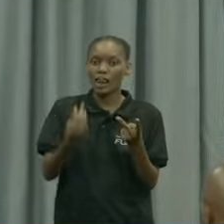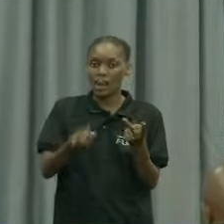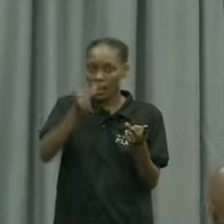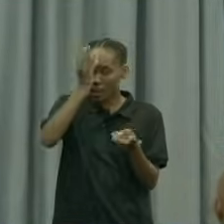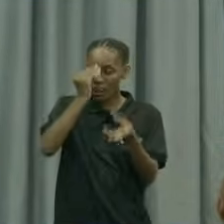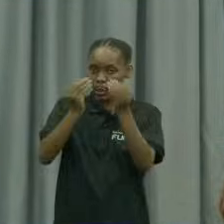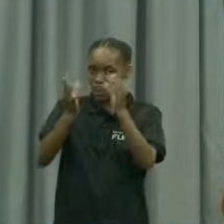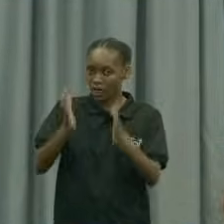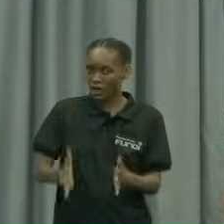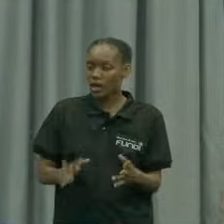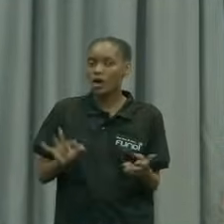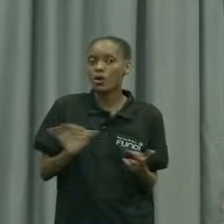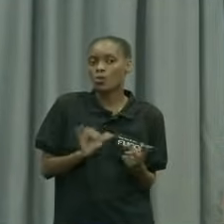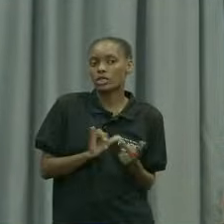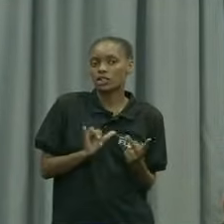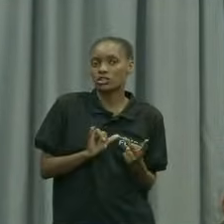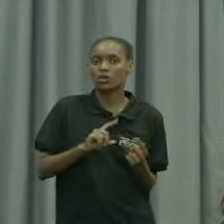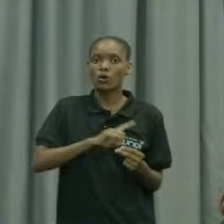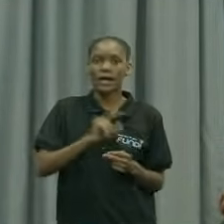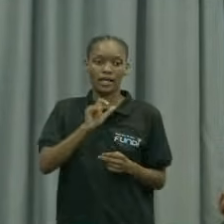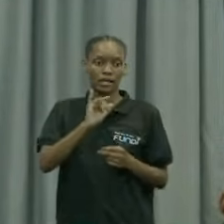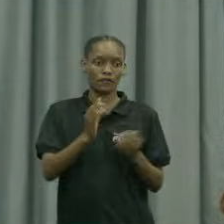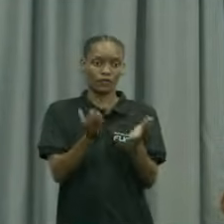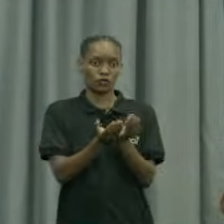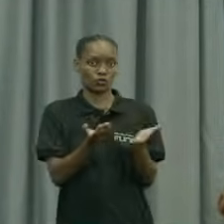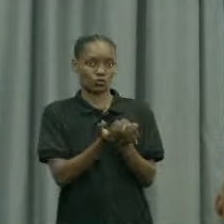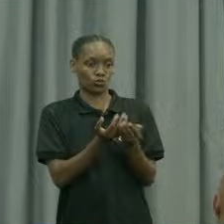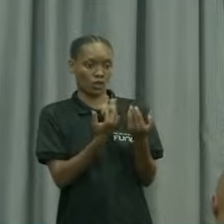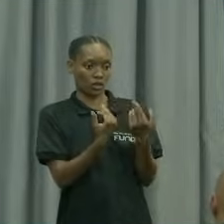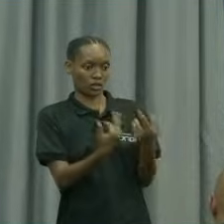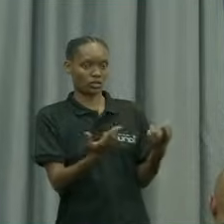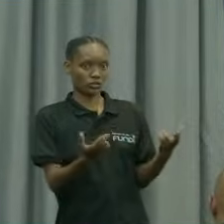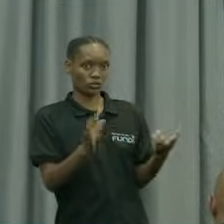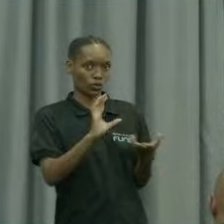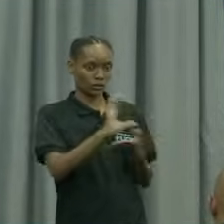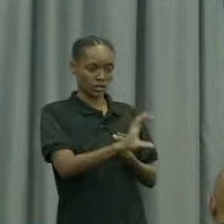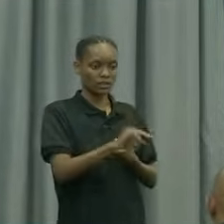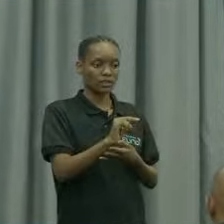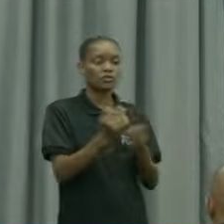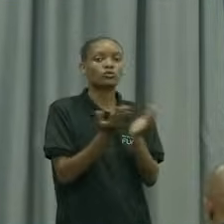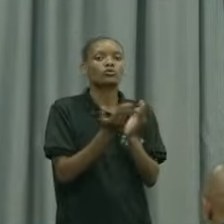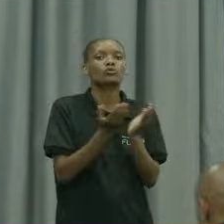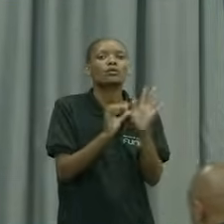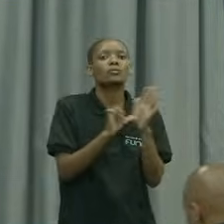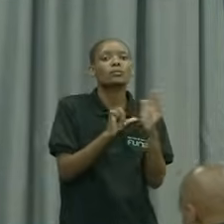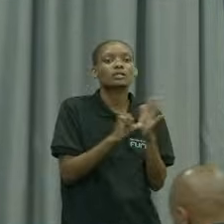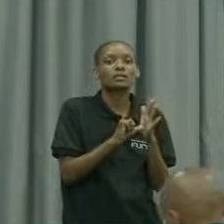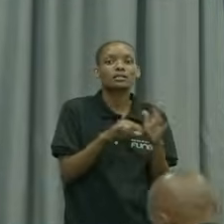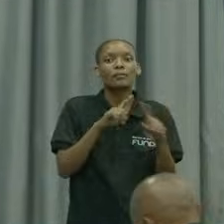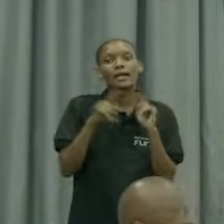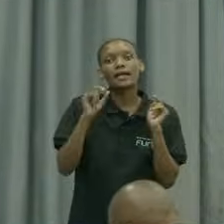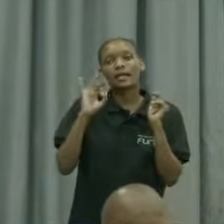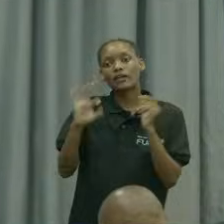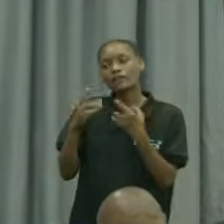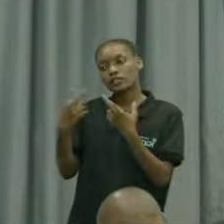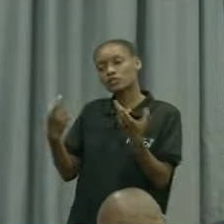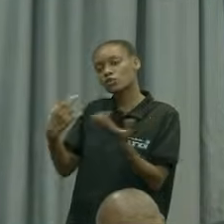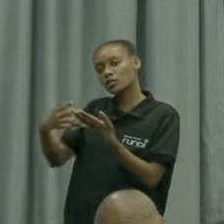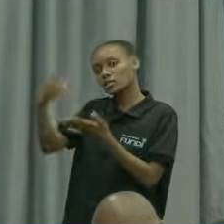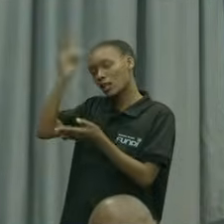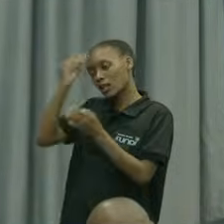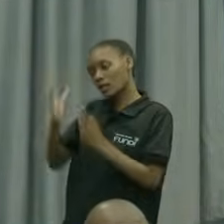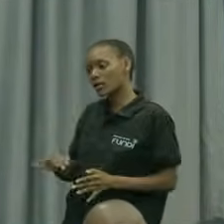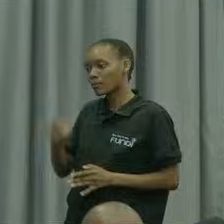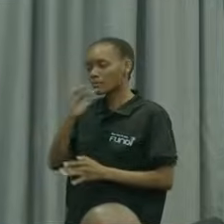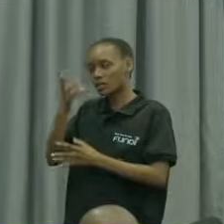we resource the school, then it's the school that becomes important. But I think the evidence that we have is showing